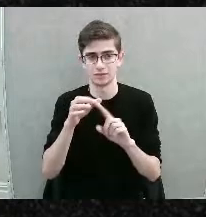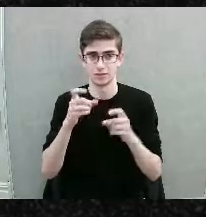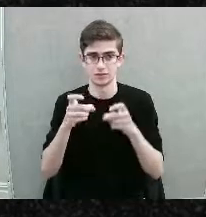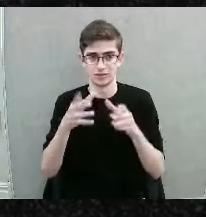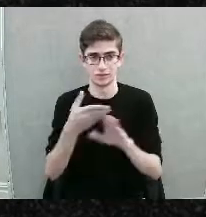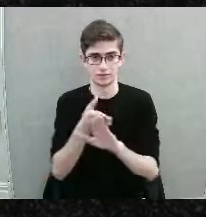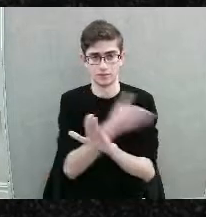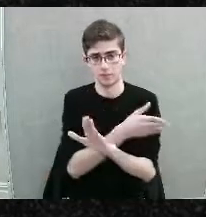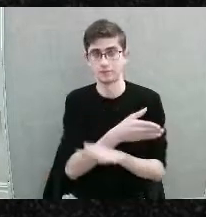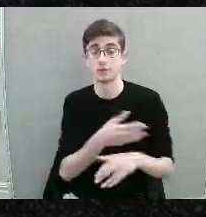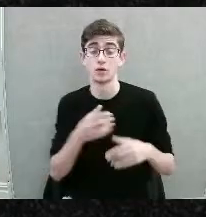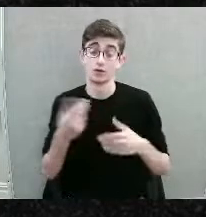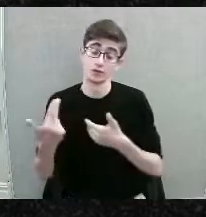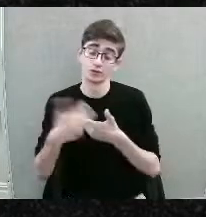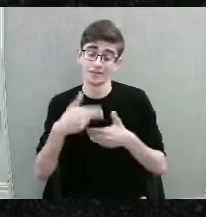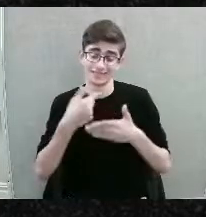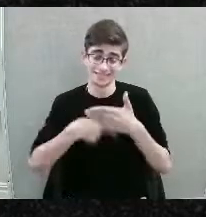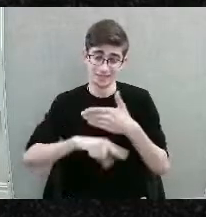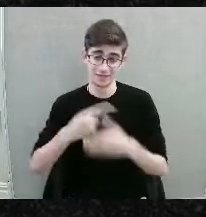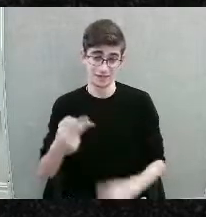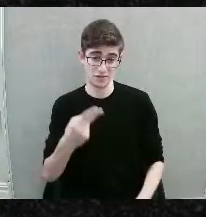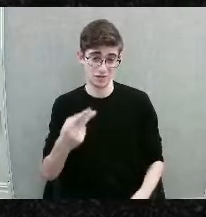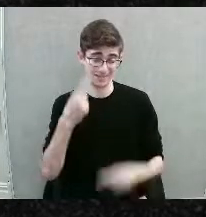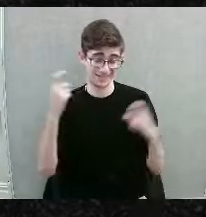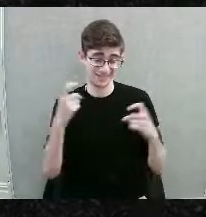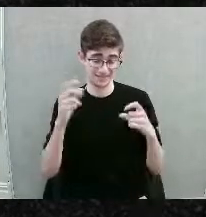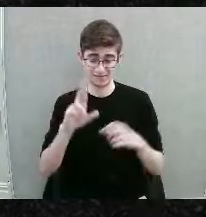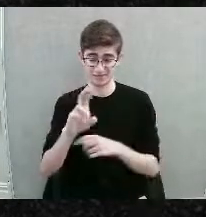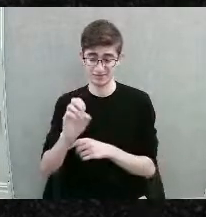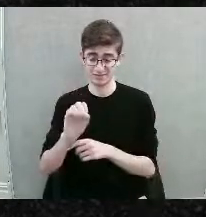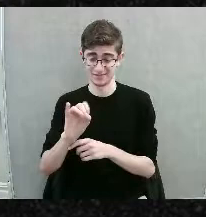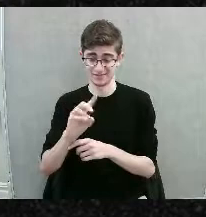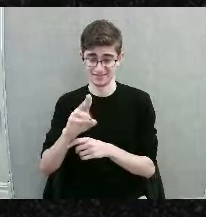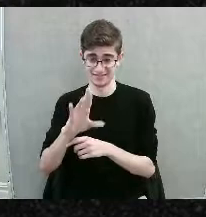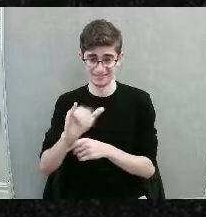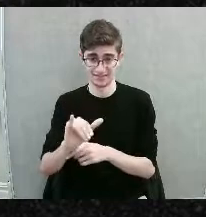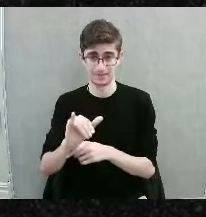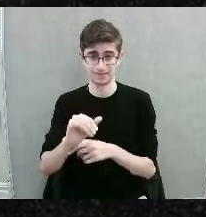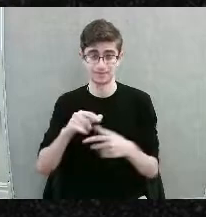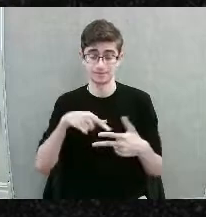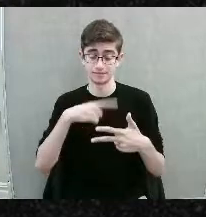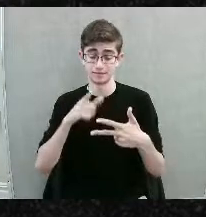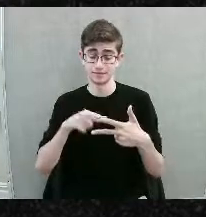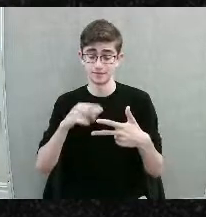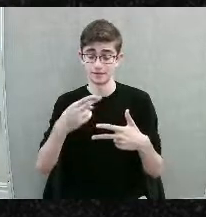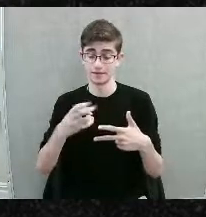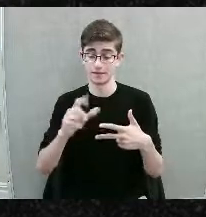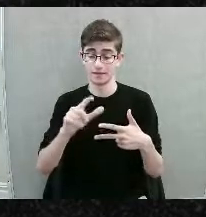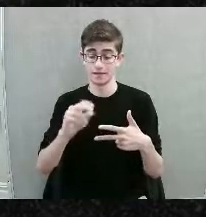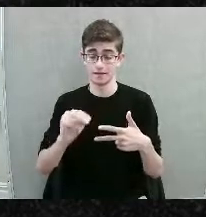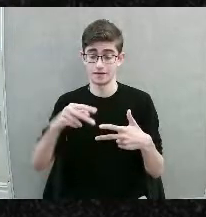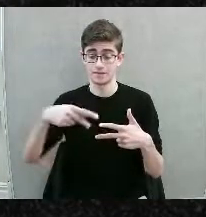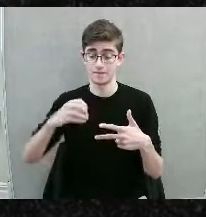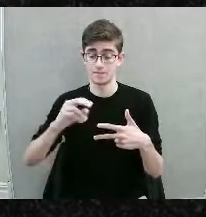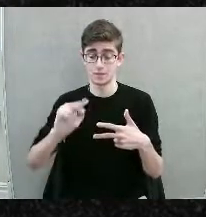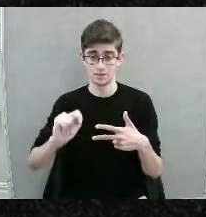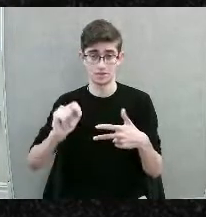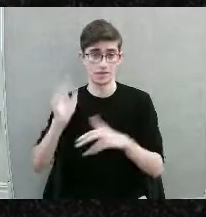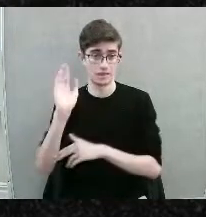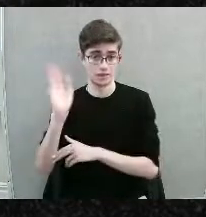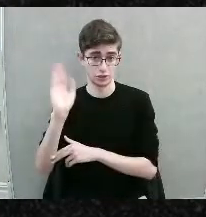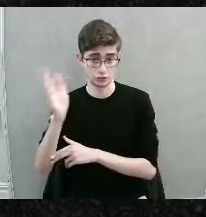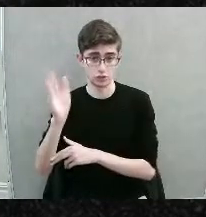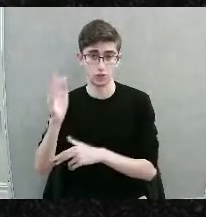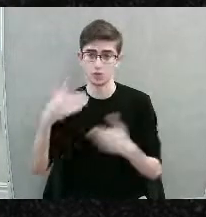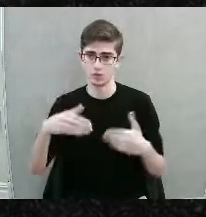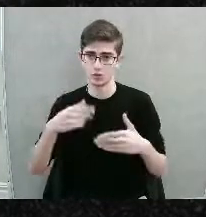for a celebration of the residency. And then our Helen Pond McIntyre lecture will take place the following week on